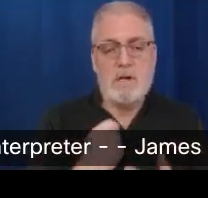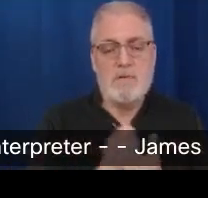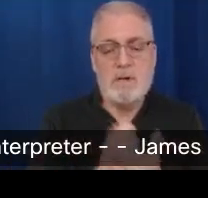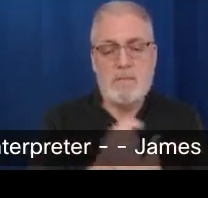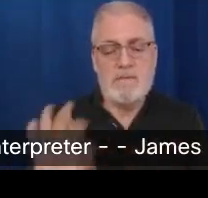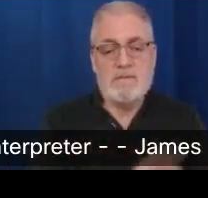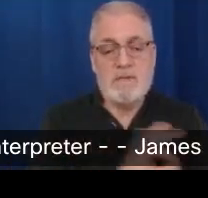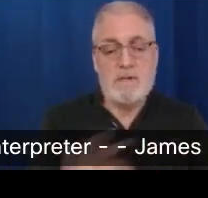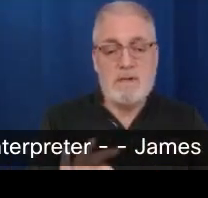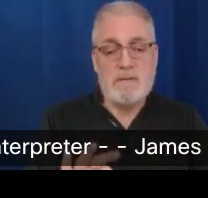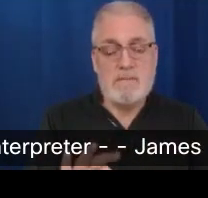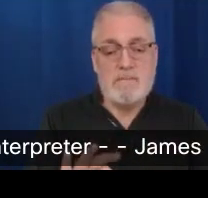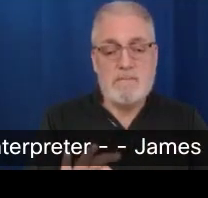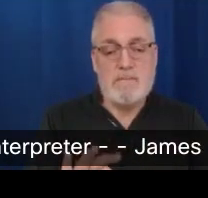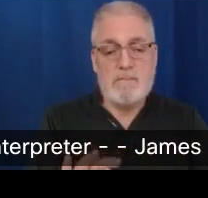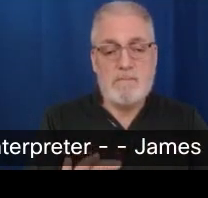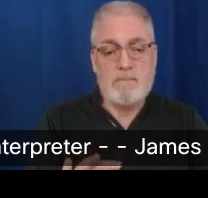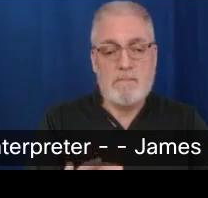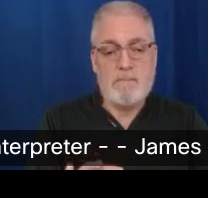Next slide.